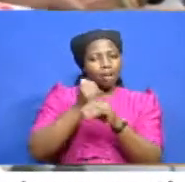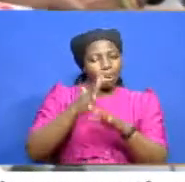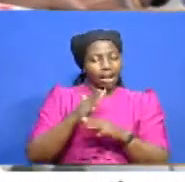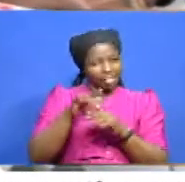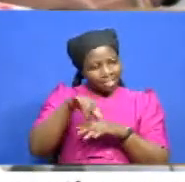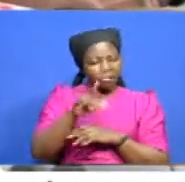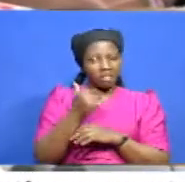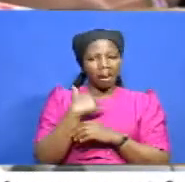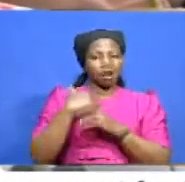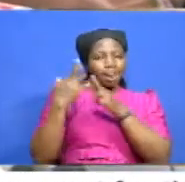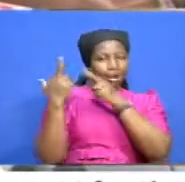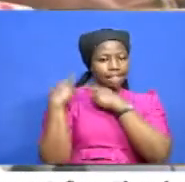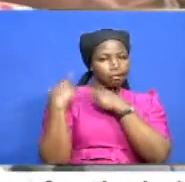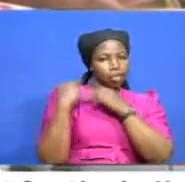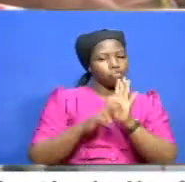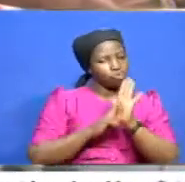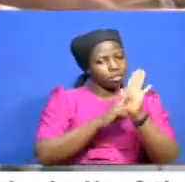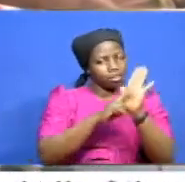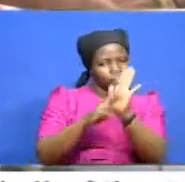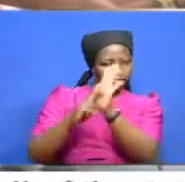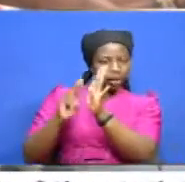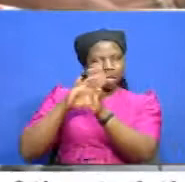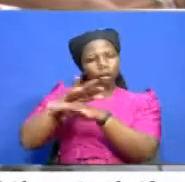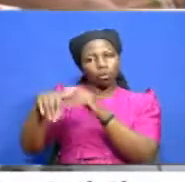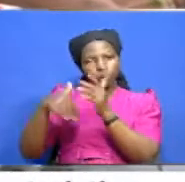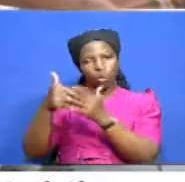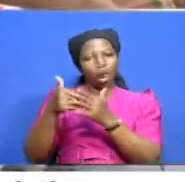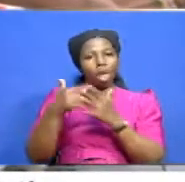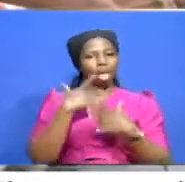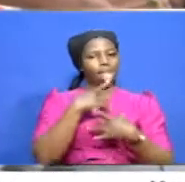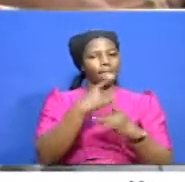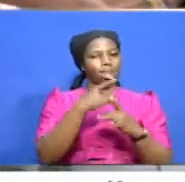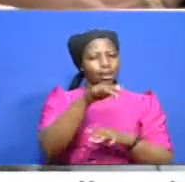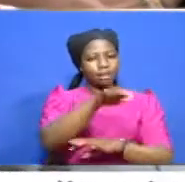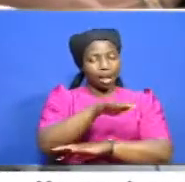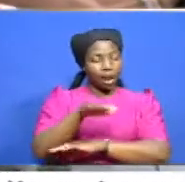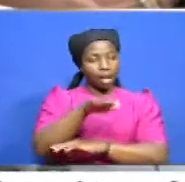them in all areas of interest.